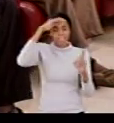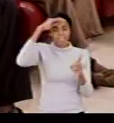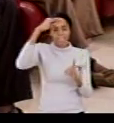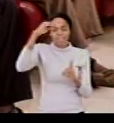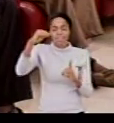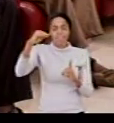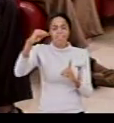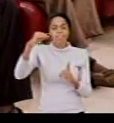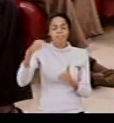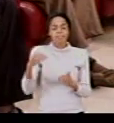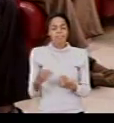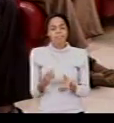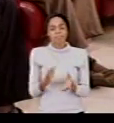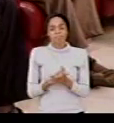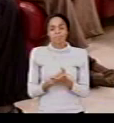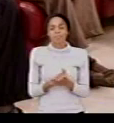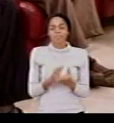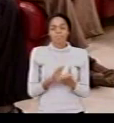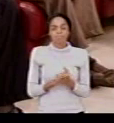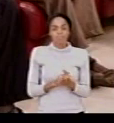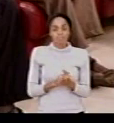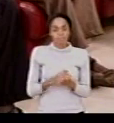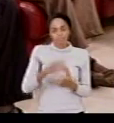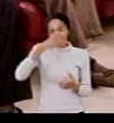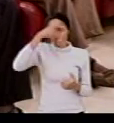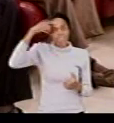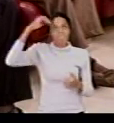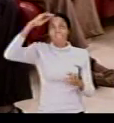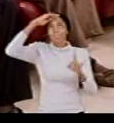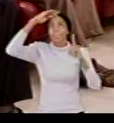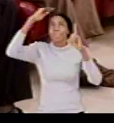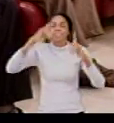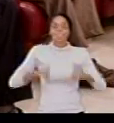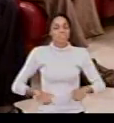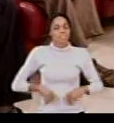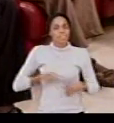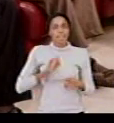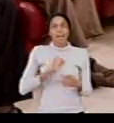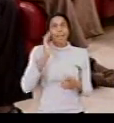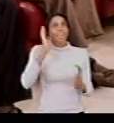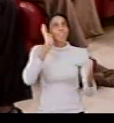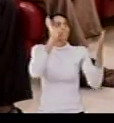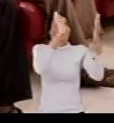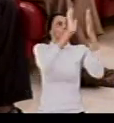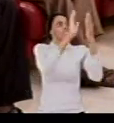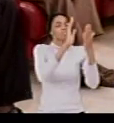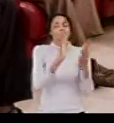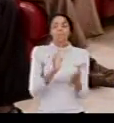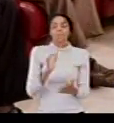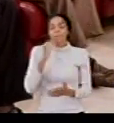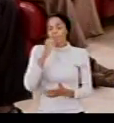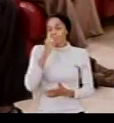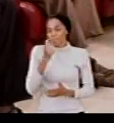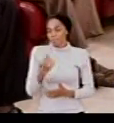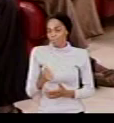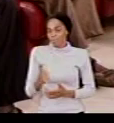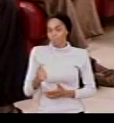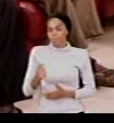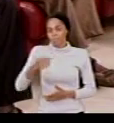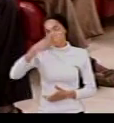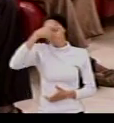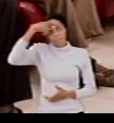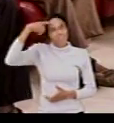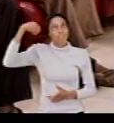in him. Because he lives, I can face